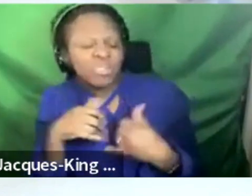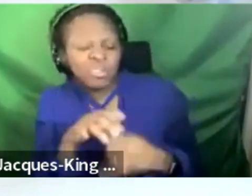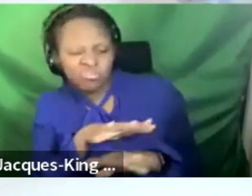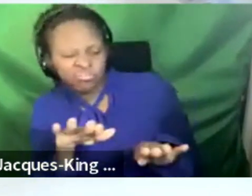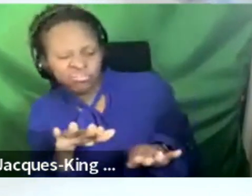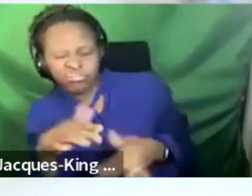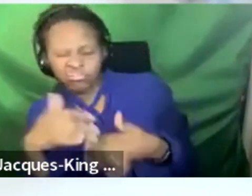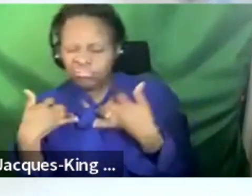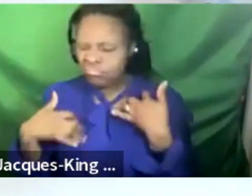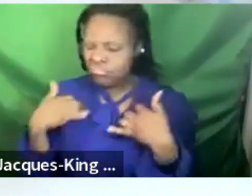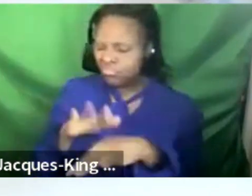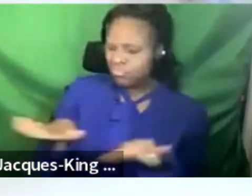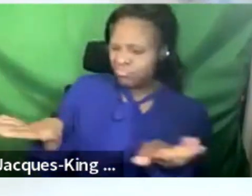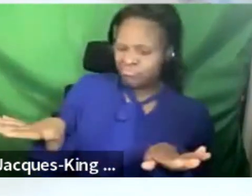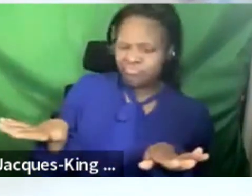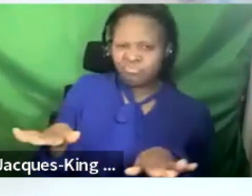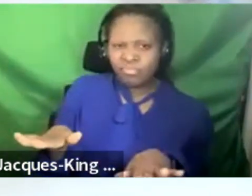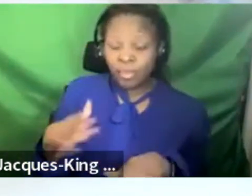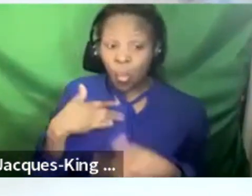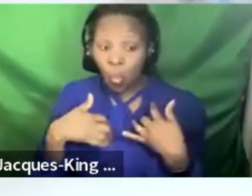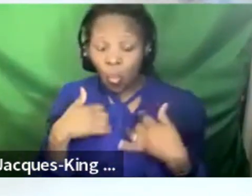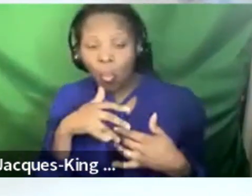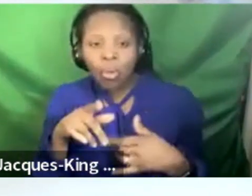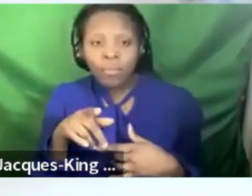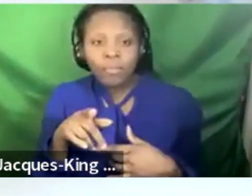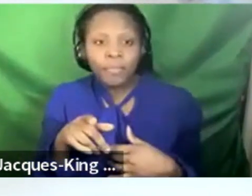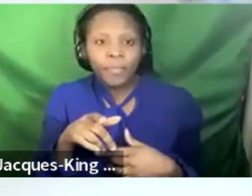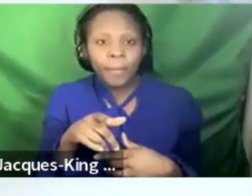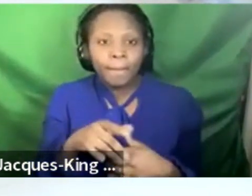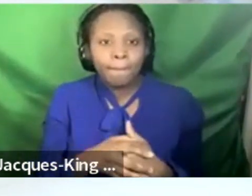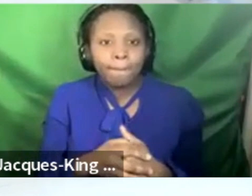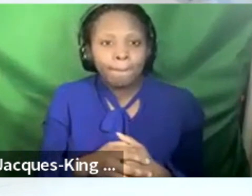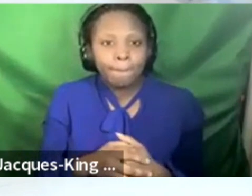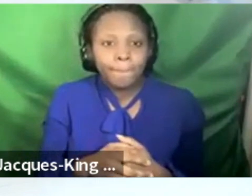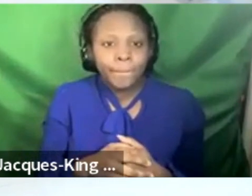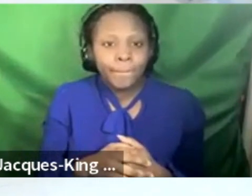Not interested. And being choosy, turning people away.